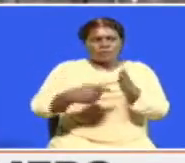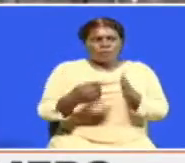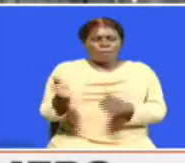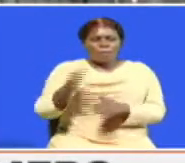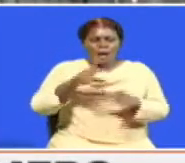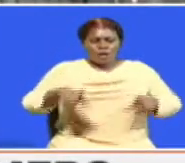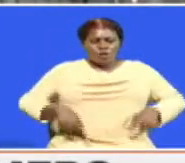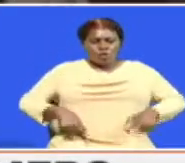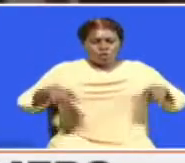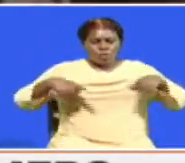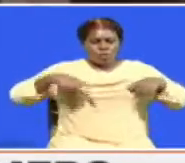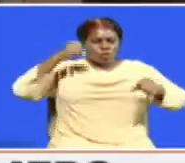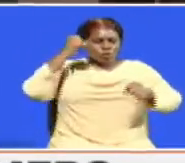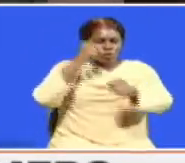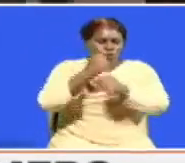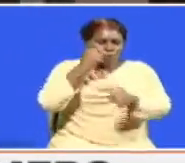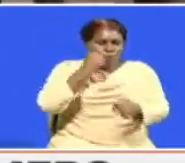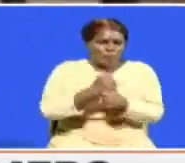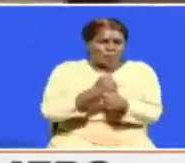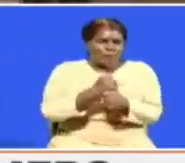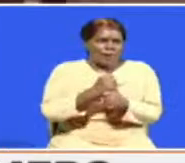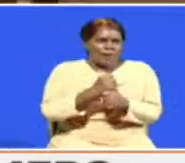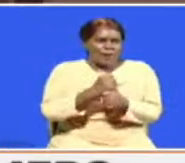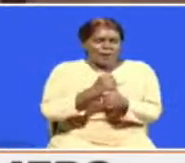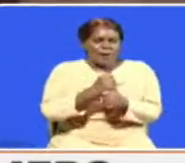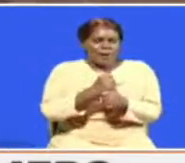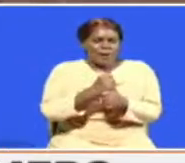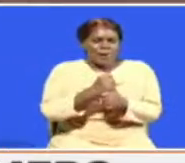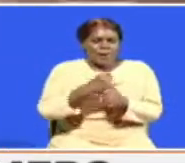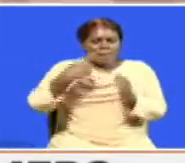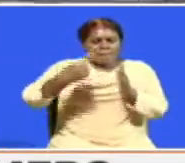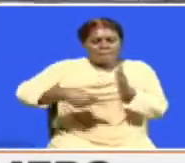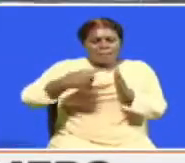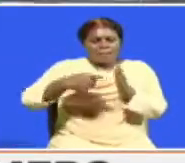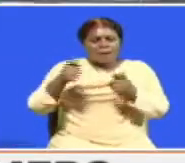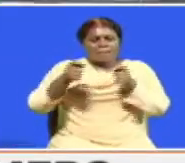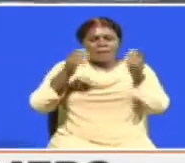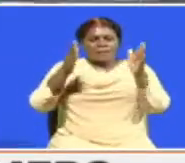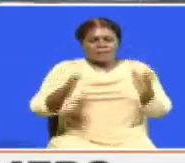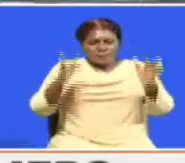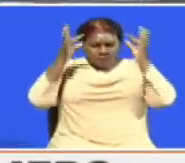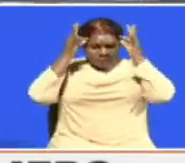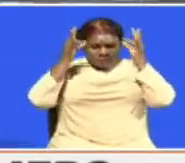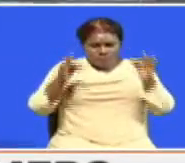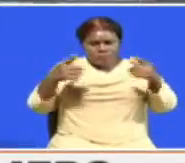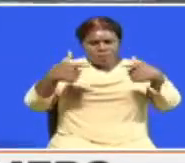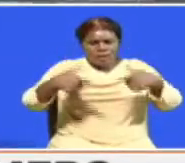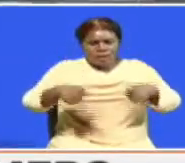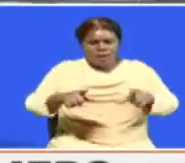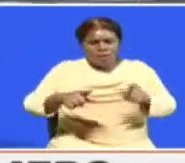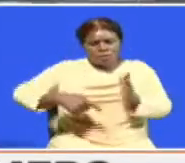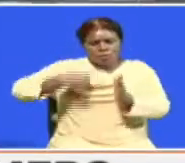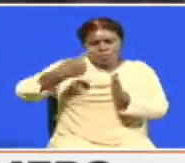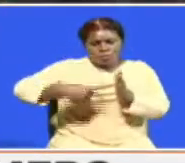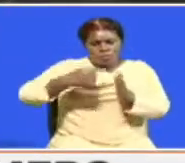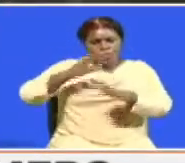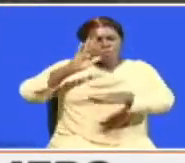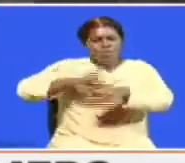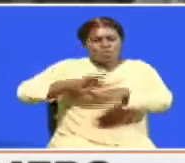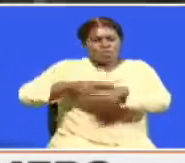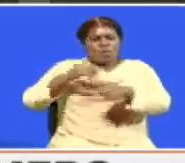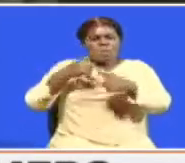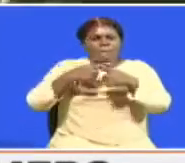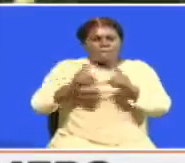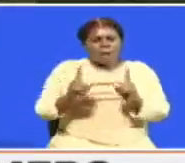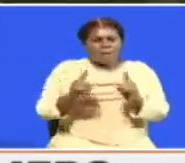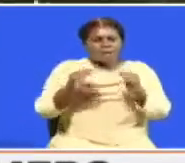back to normal operations. According to factory management, the decision to allow them crush is timely, but called